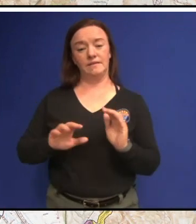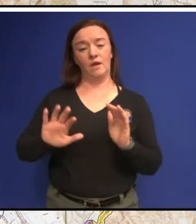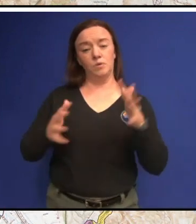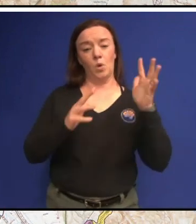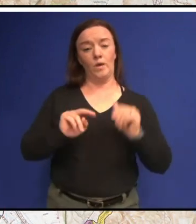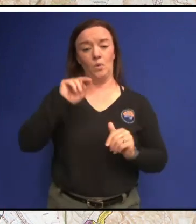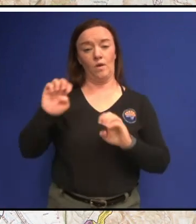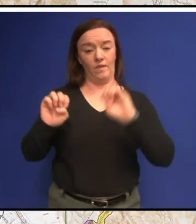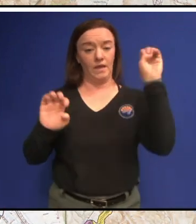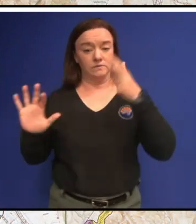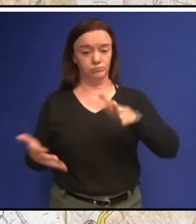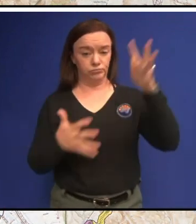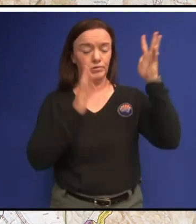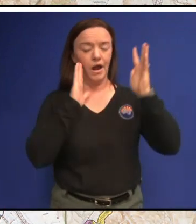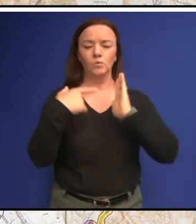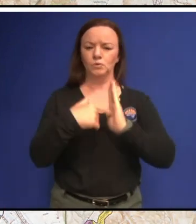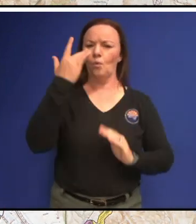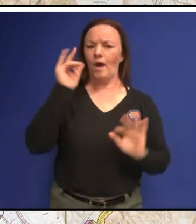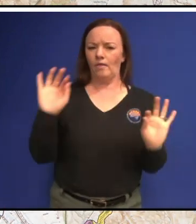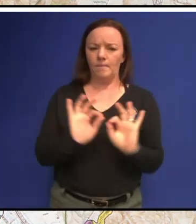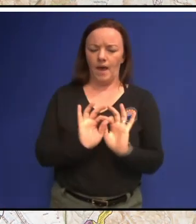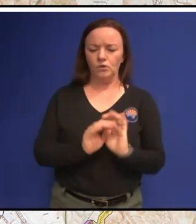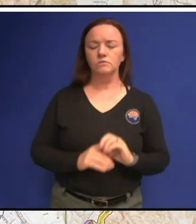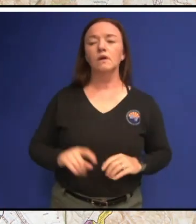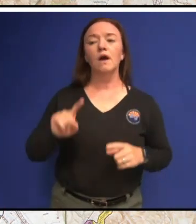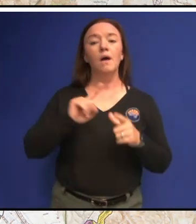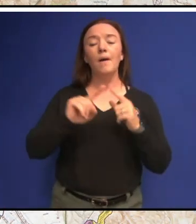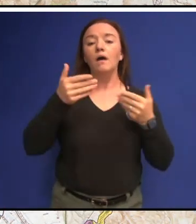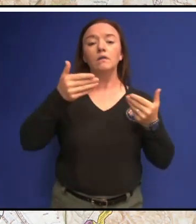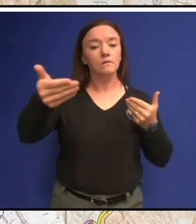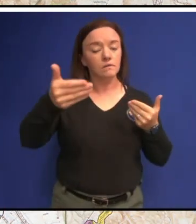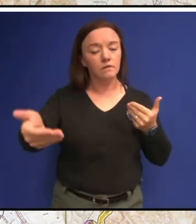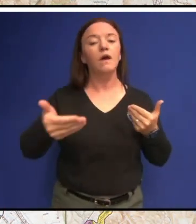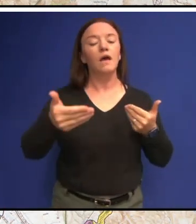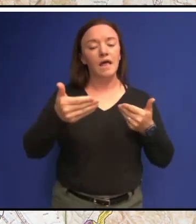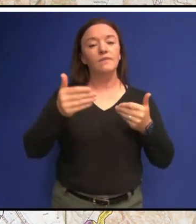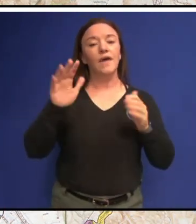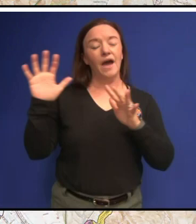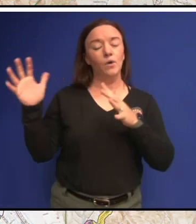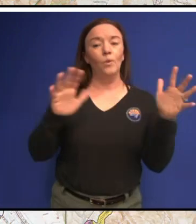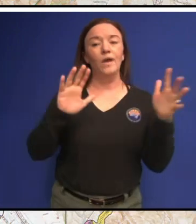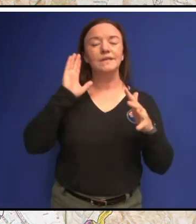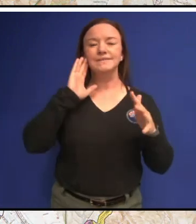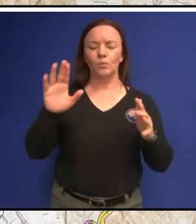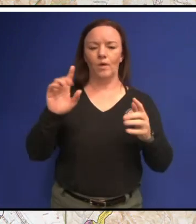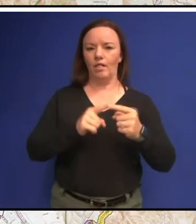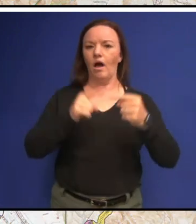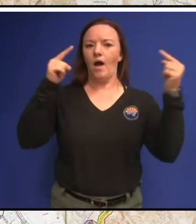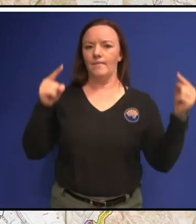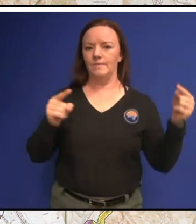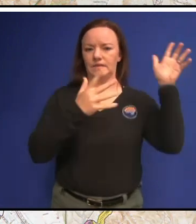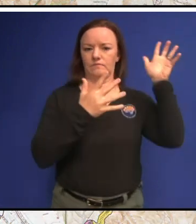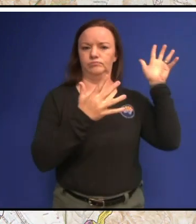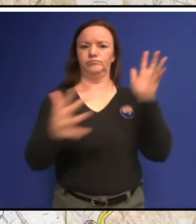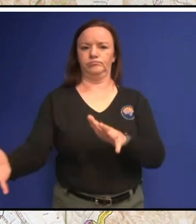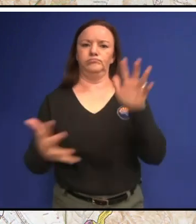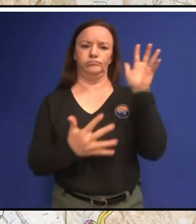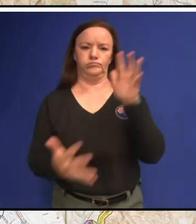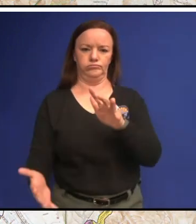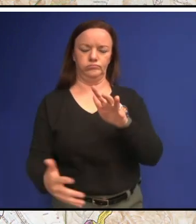days, that wind is going to be more southerly or southeasterly. That is supposed to be accompanied with